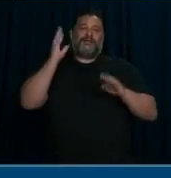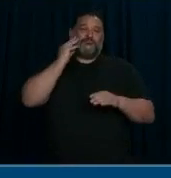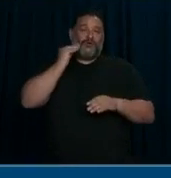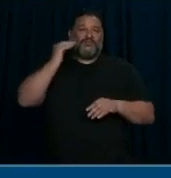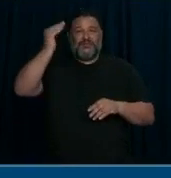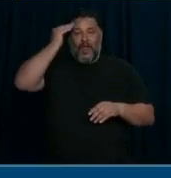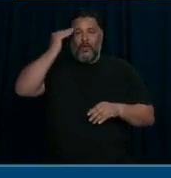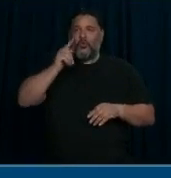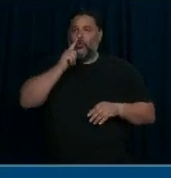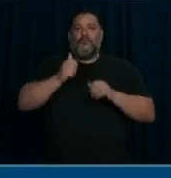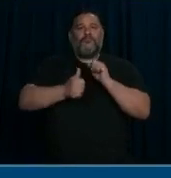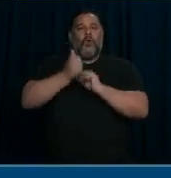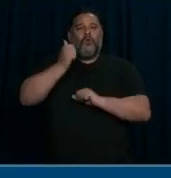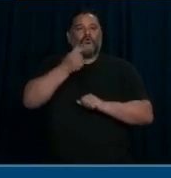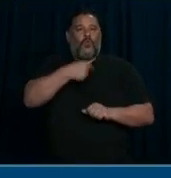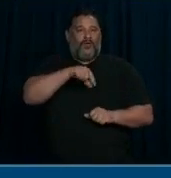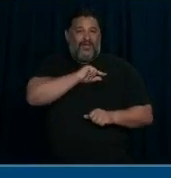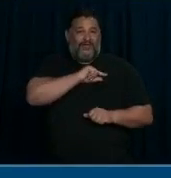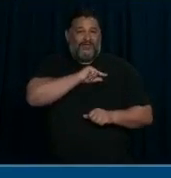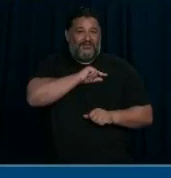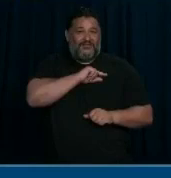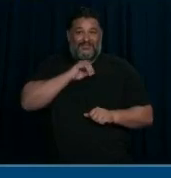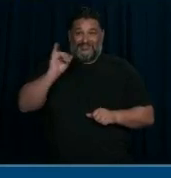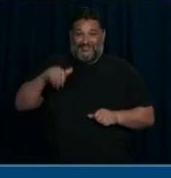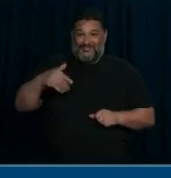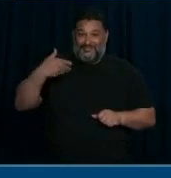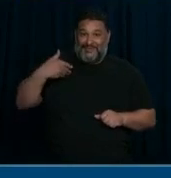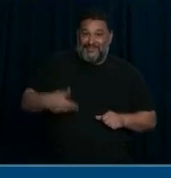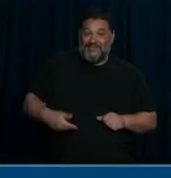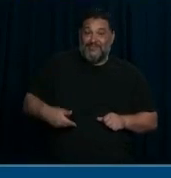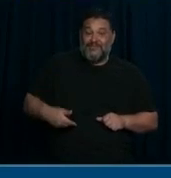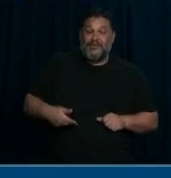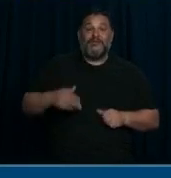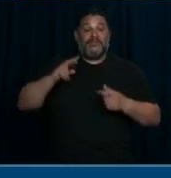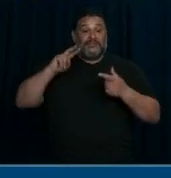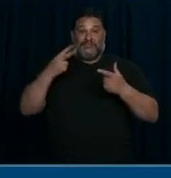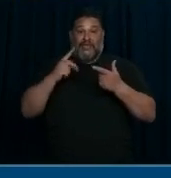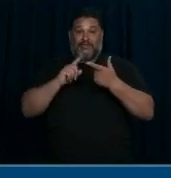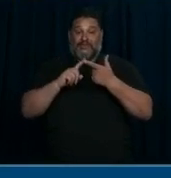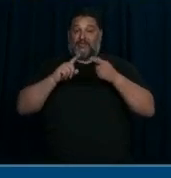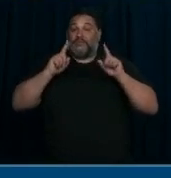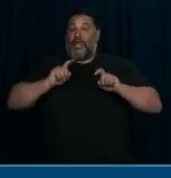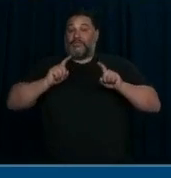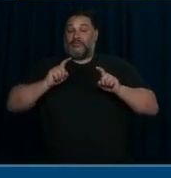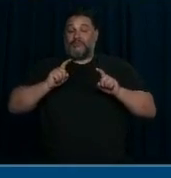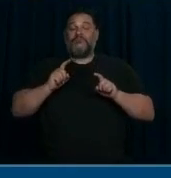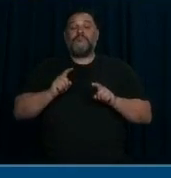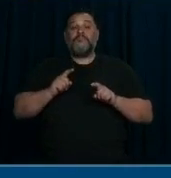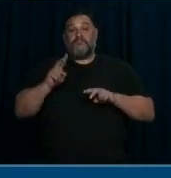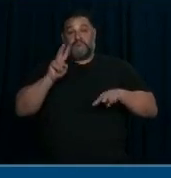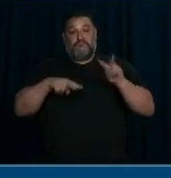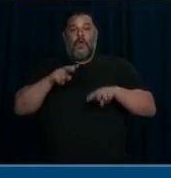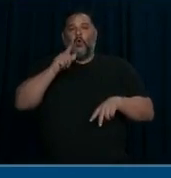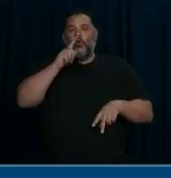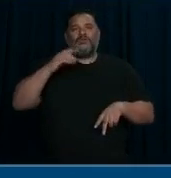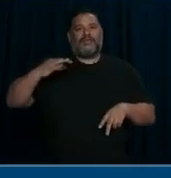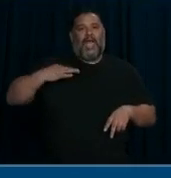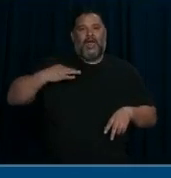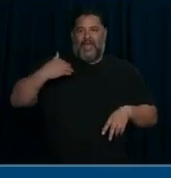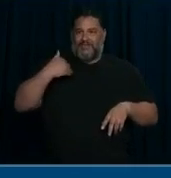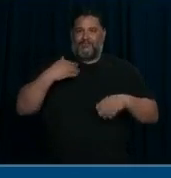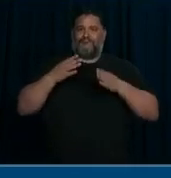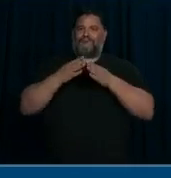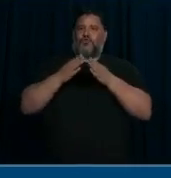most qualified? That would be me. The second test is, who is the candidate who has the